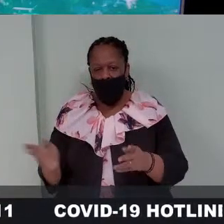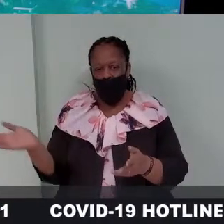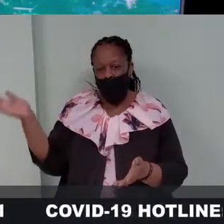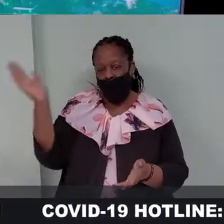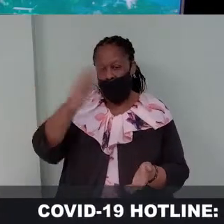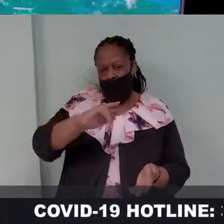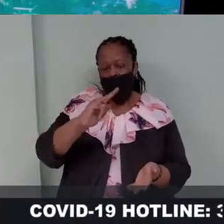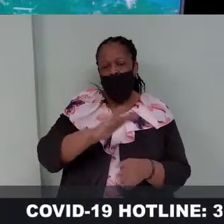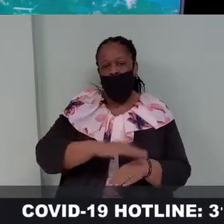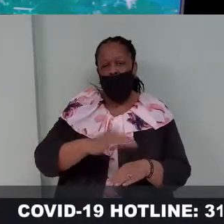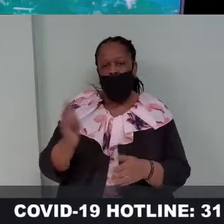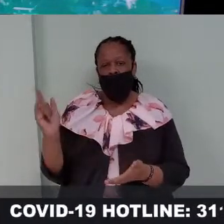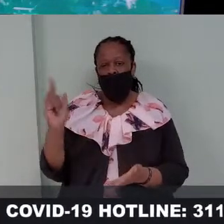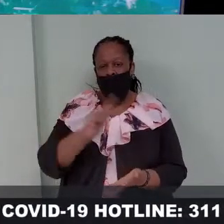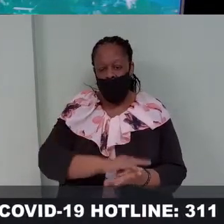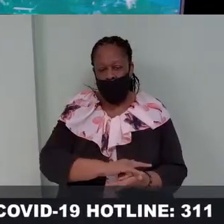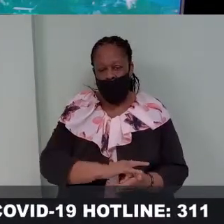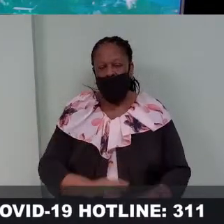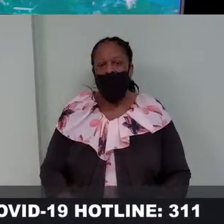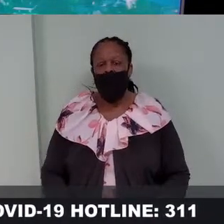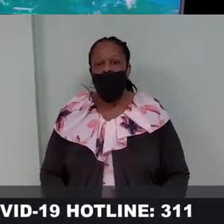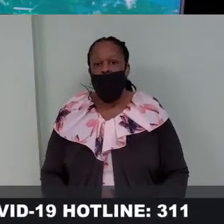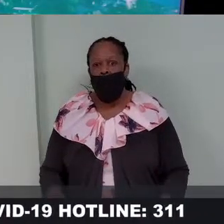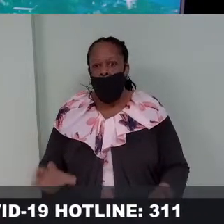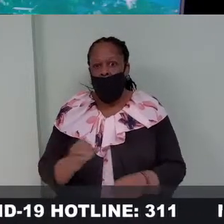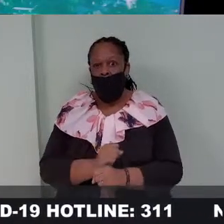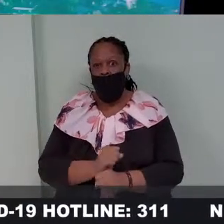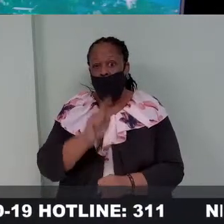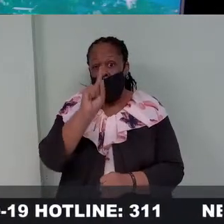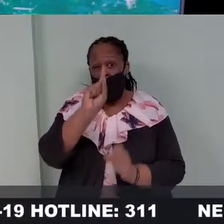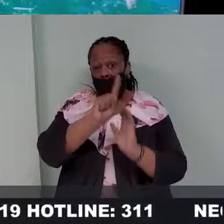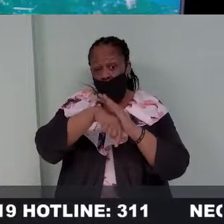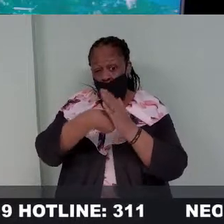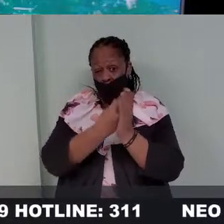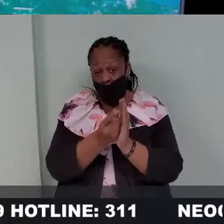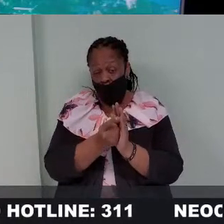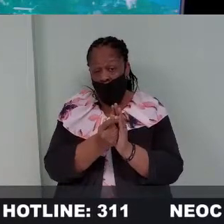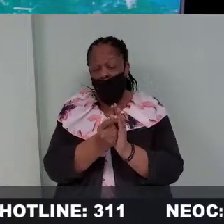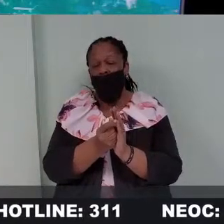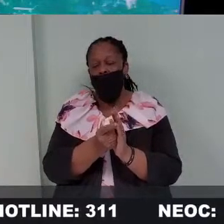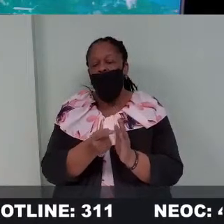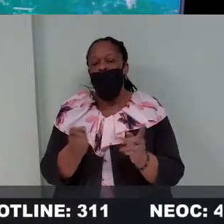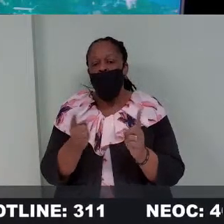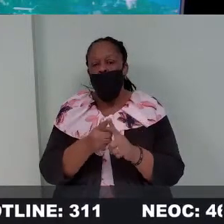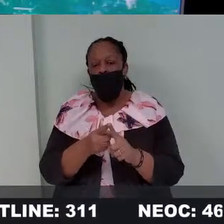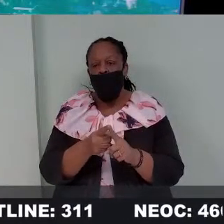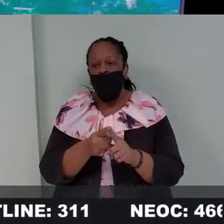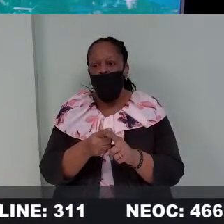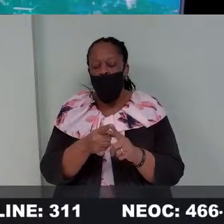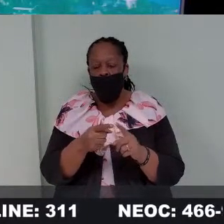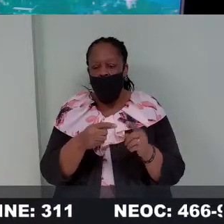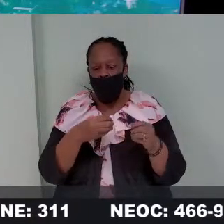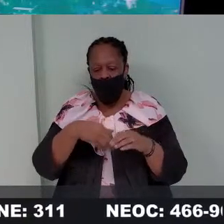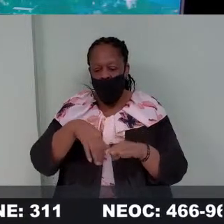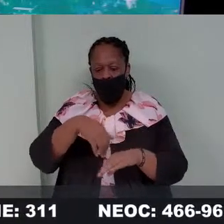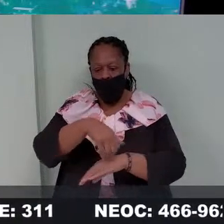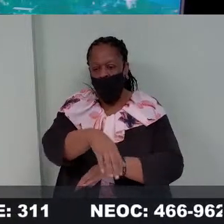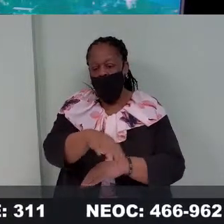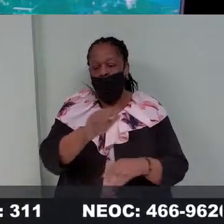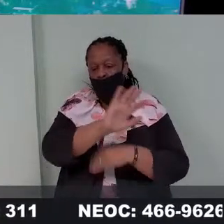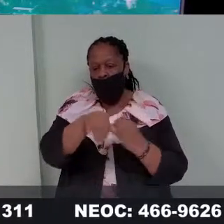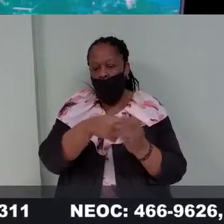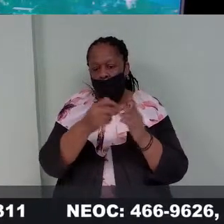was impressive, as we will ensure that this will increase. So, sorry, the time will decrease